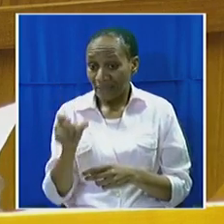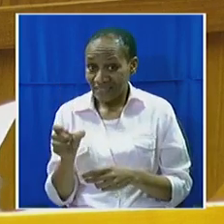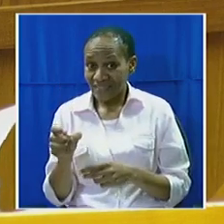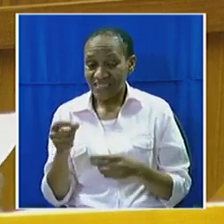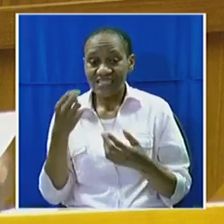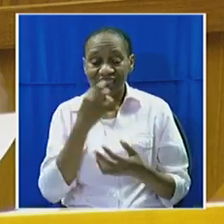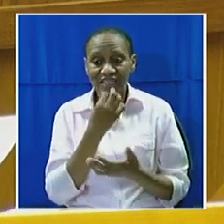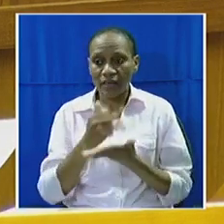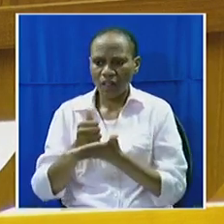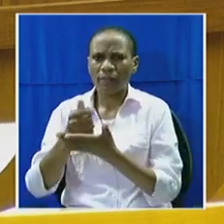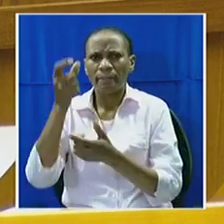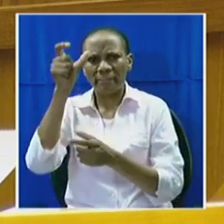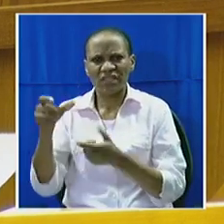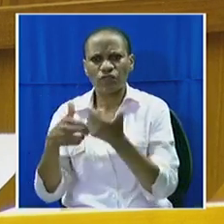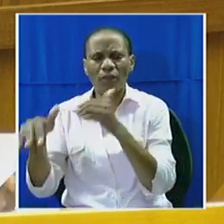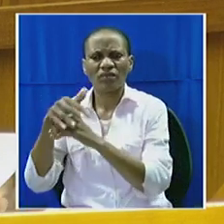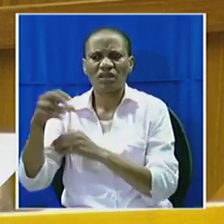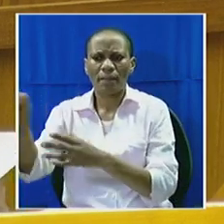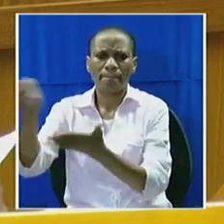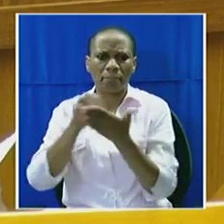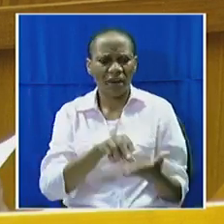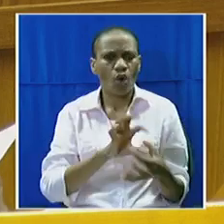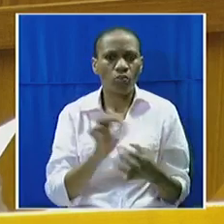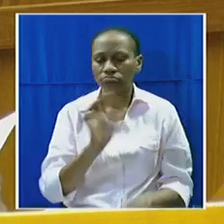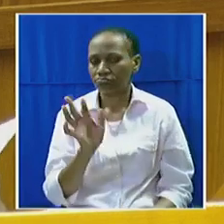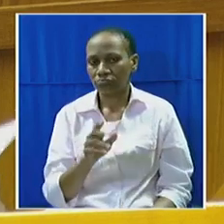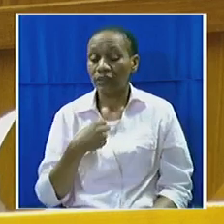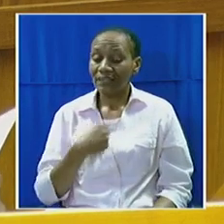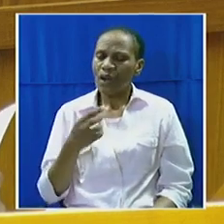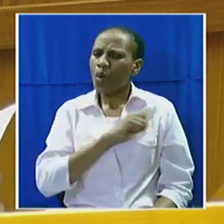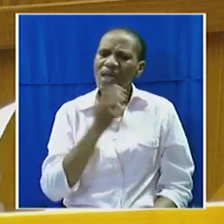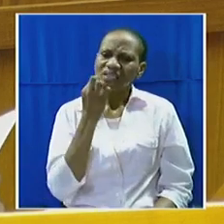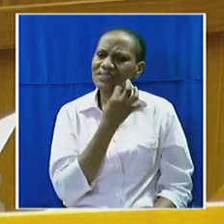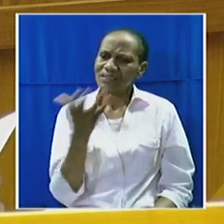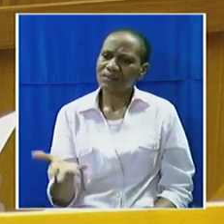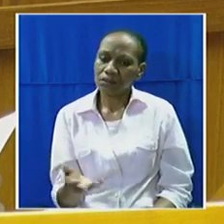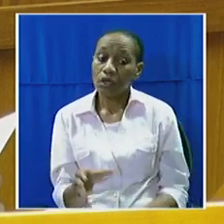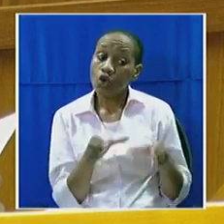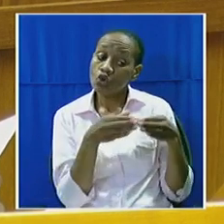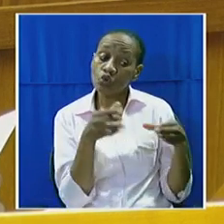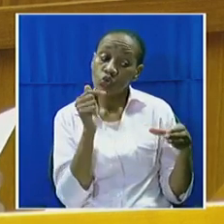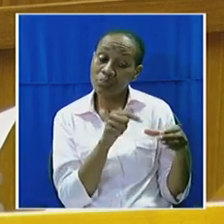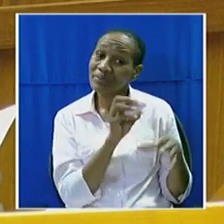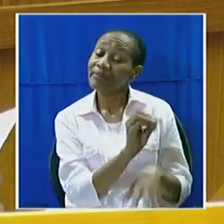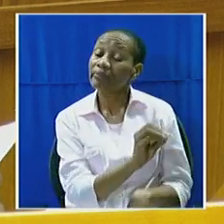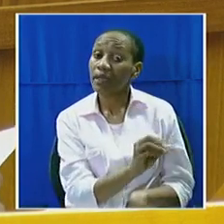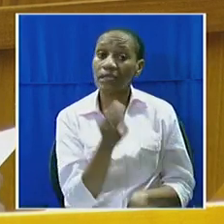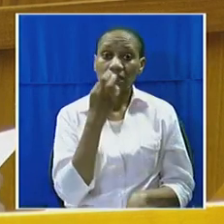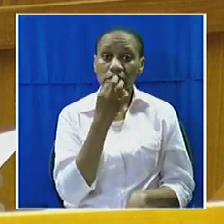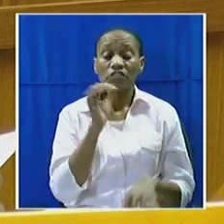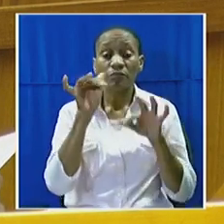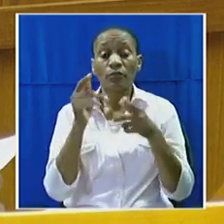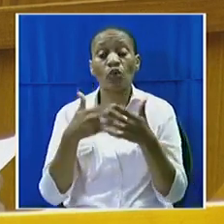and I'm raising this ngoba kuneqembu la ebelithembisa abahlali basemzansi abaseChina ukuthi